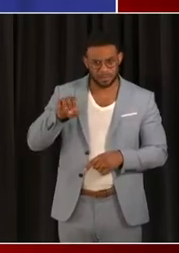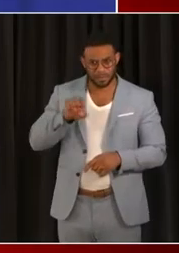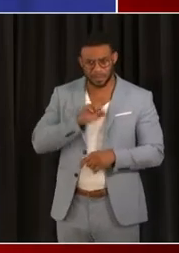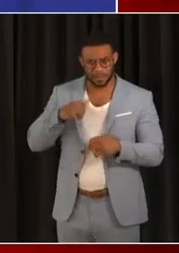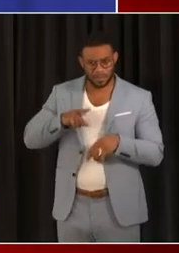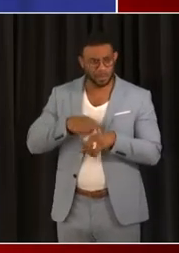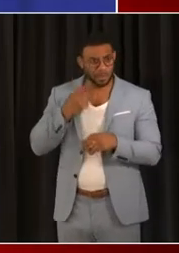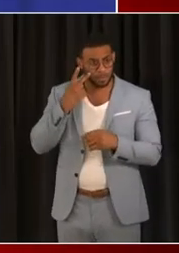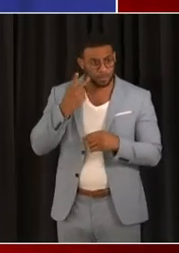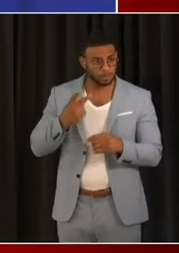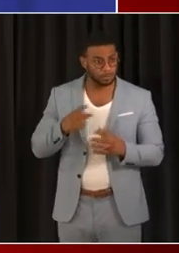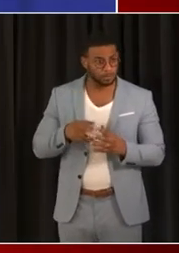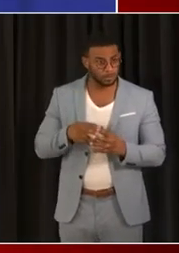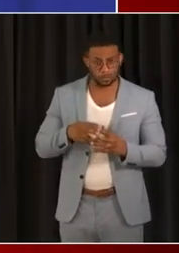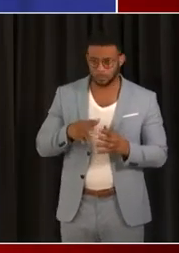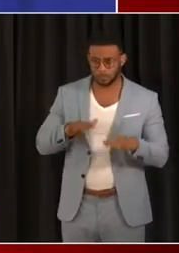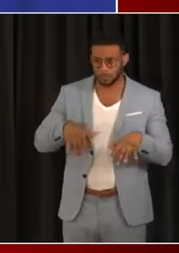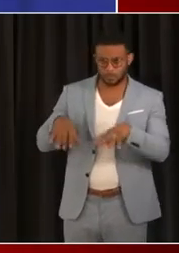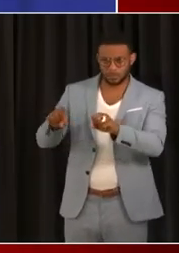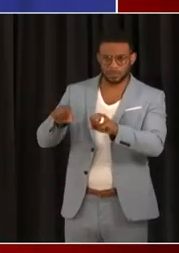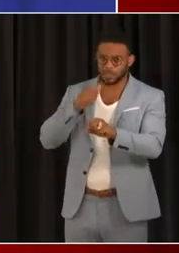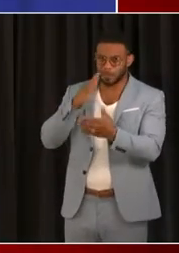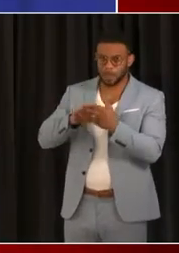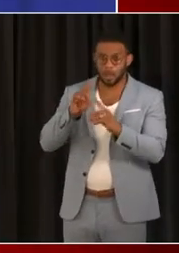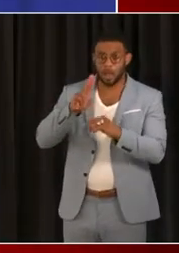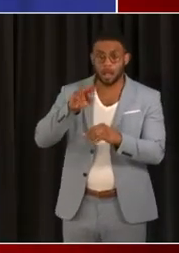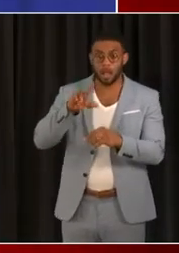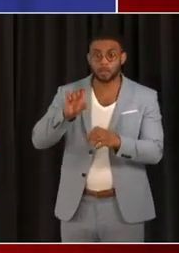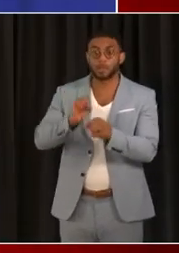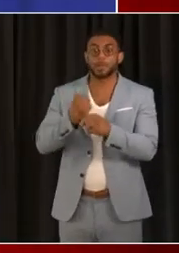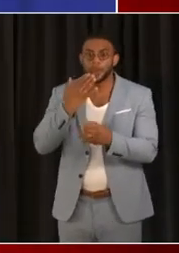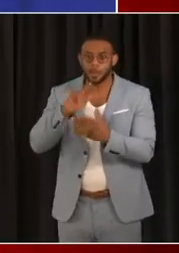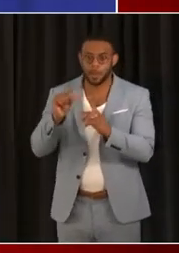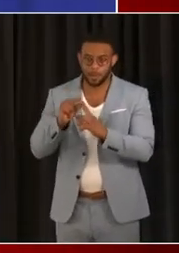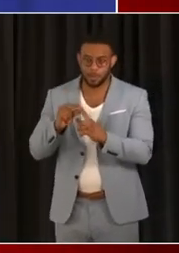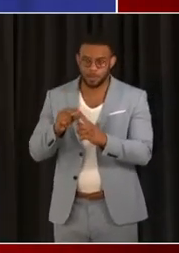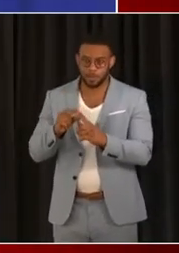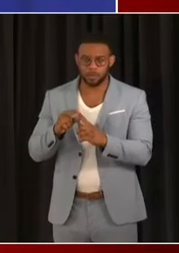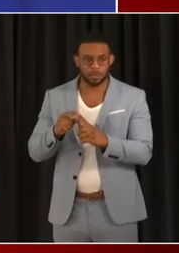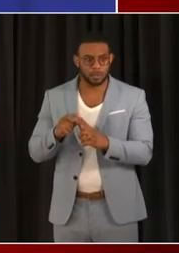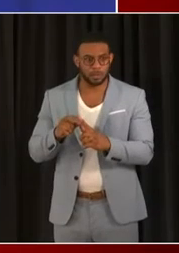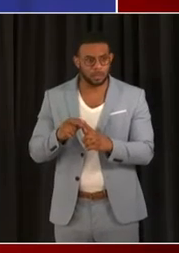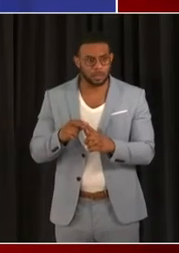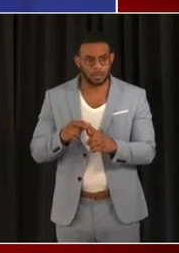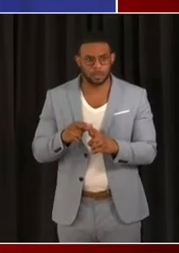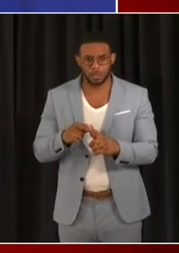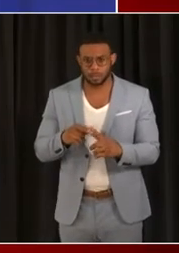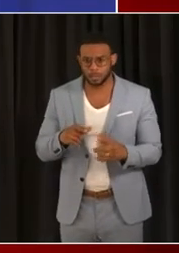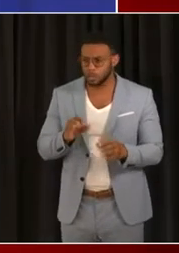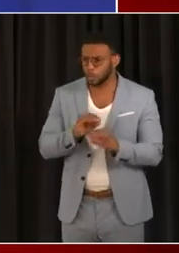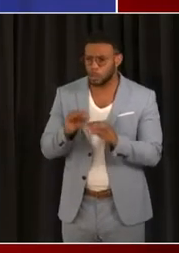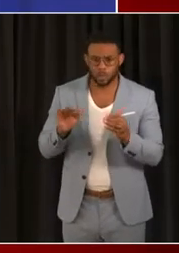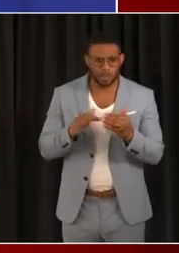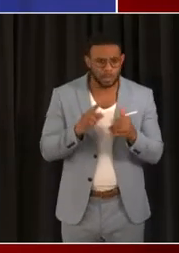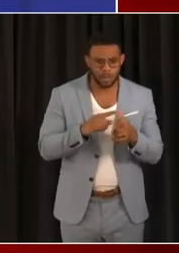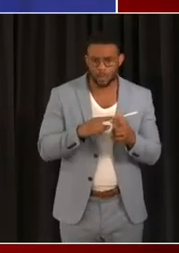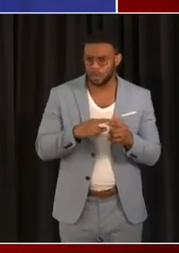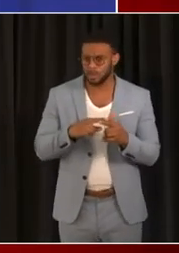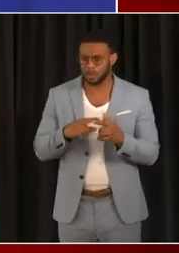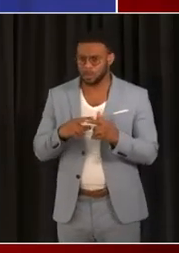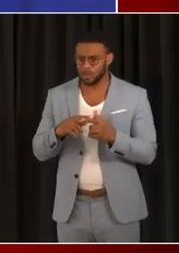at the time, we saw, gentrification is not a bad word unless you make it a bad word. No, city